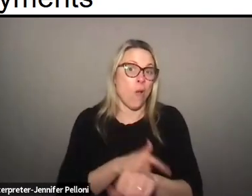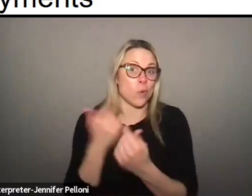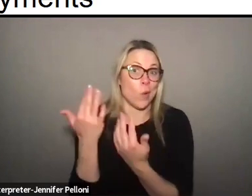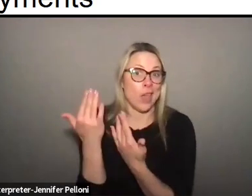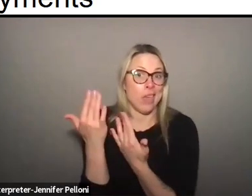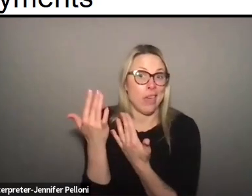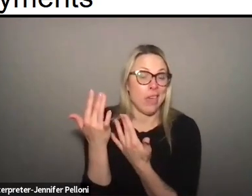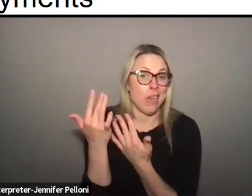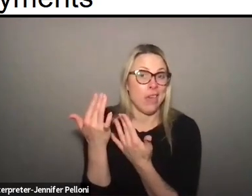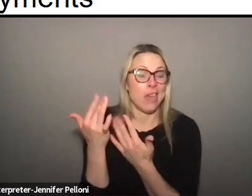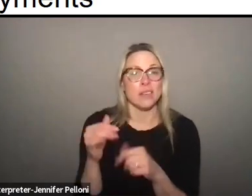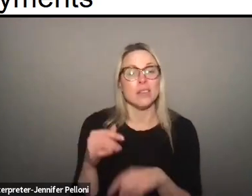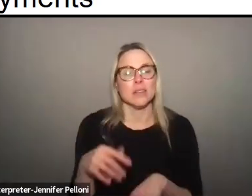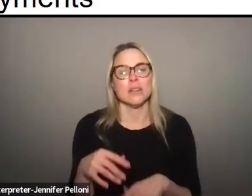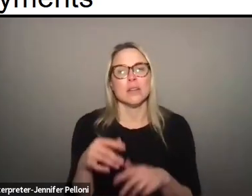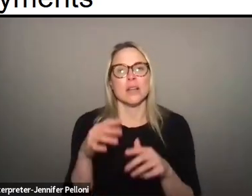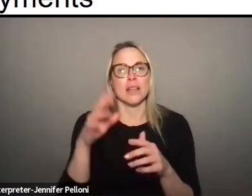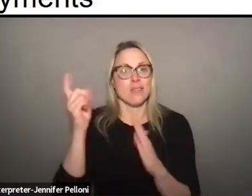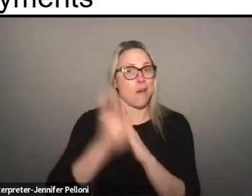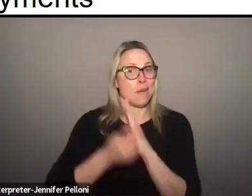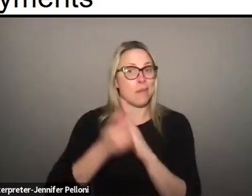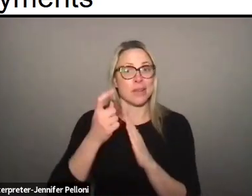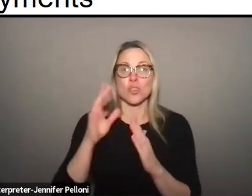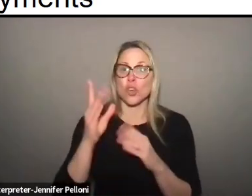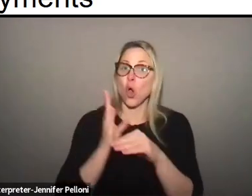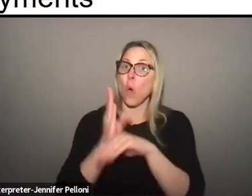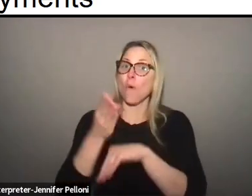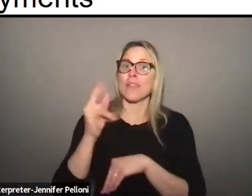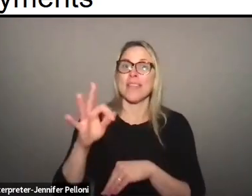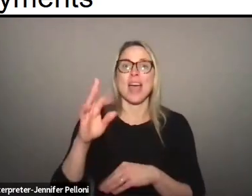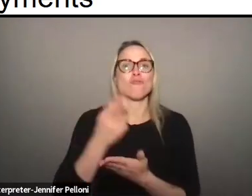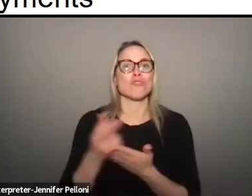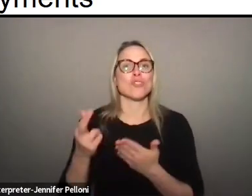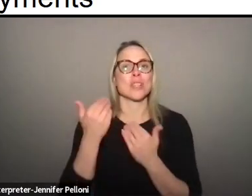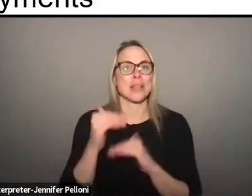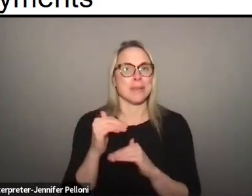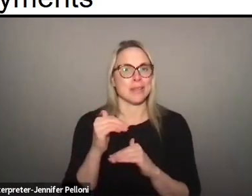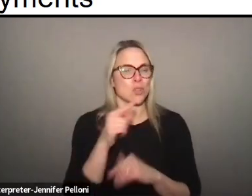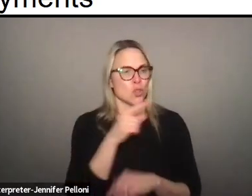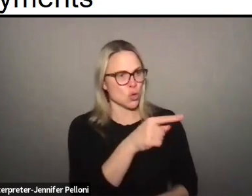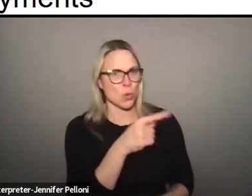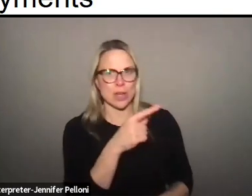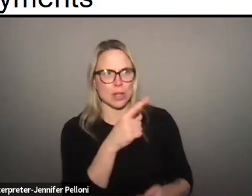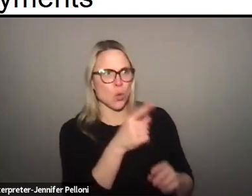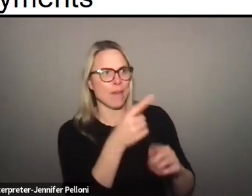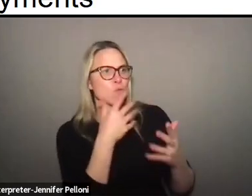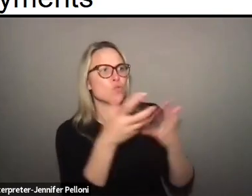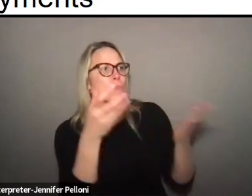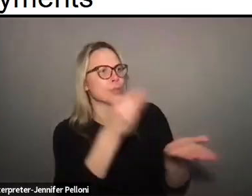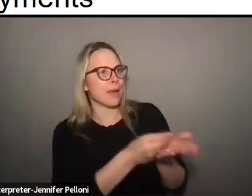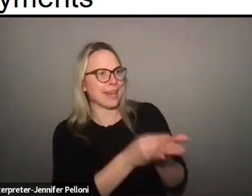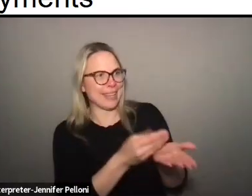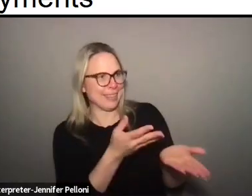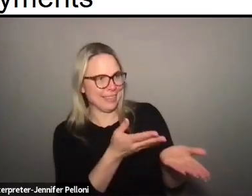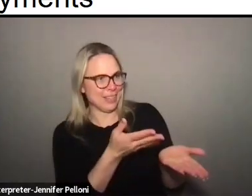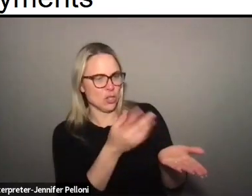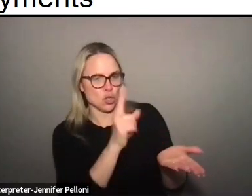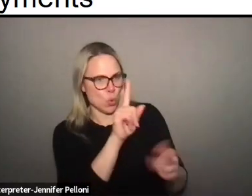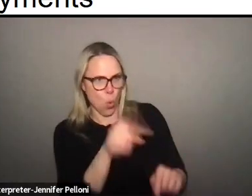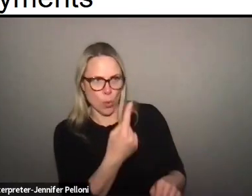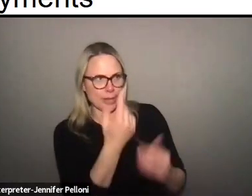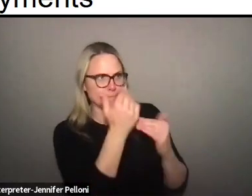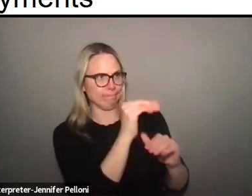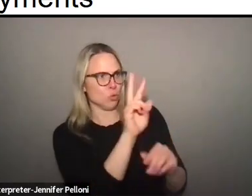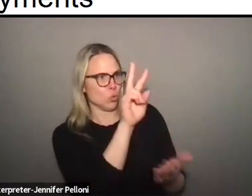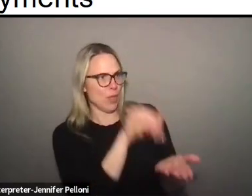them to get it. And automatically you're over that resource limit, right? They want you to have just $2,000, right? So